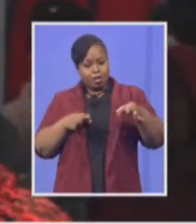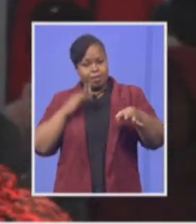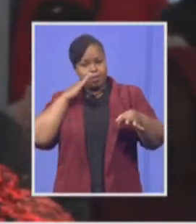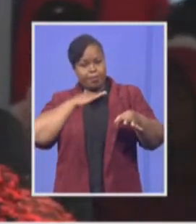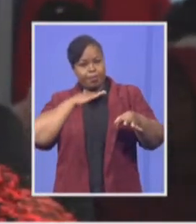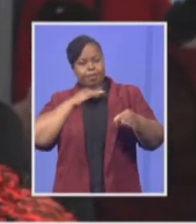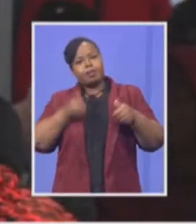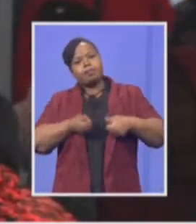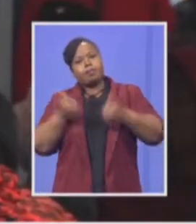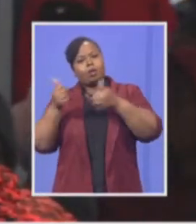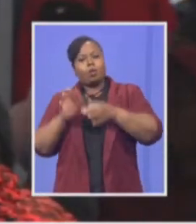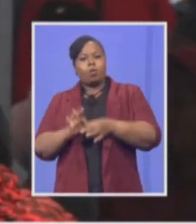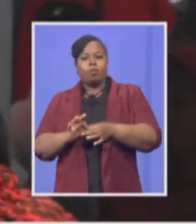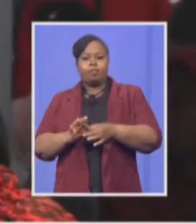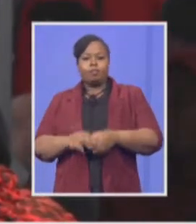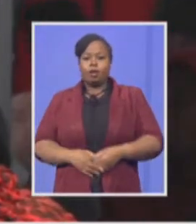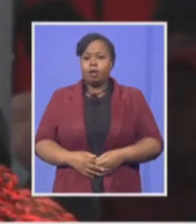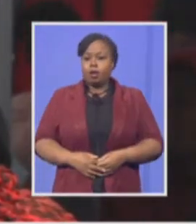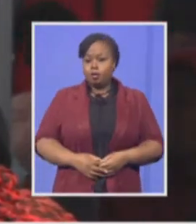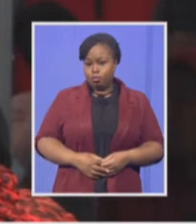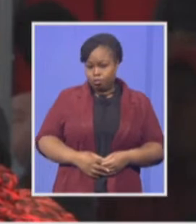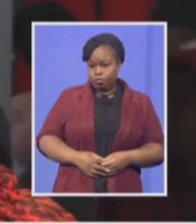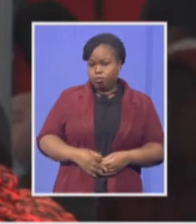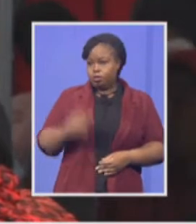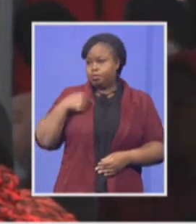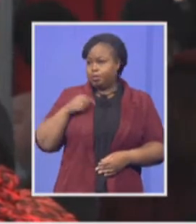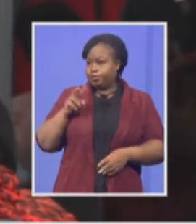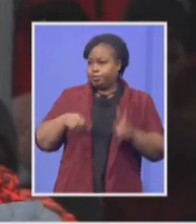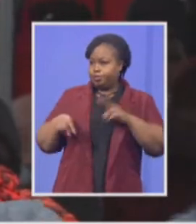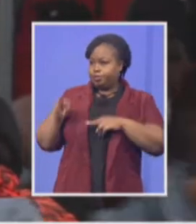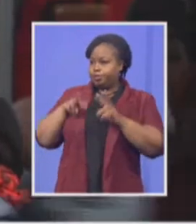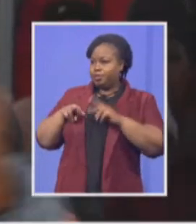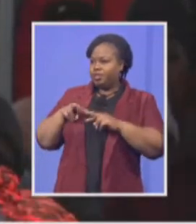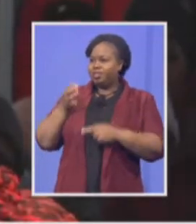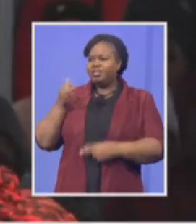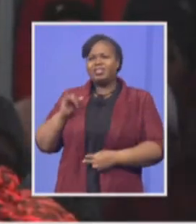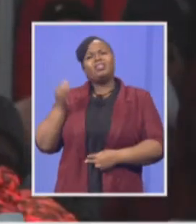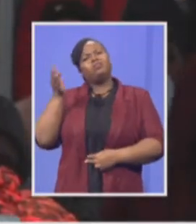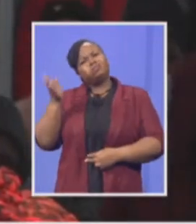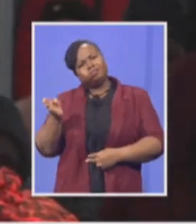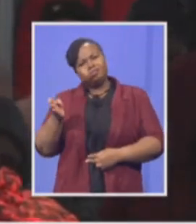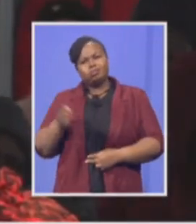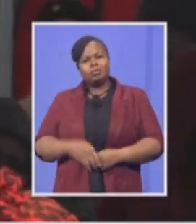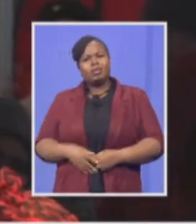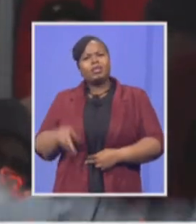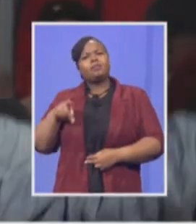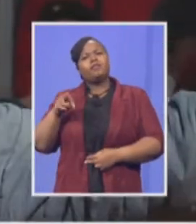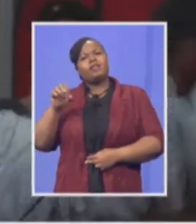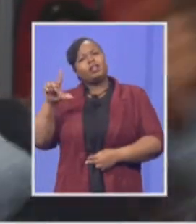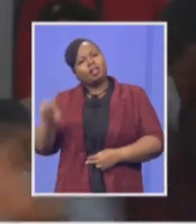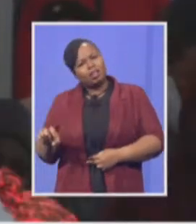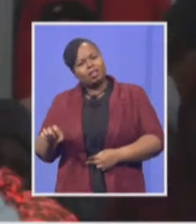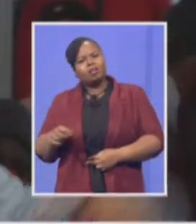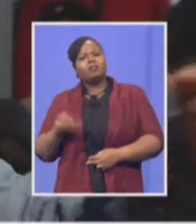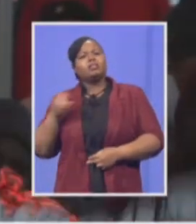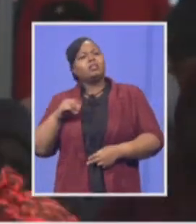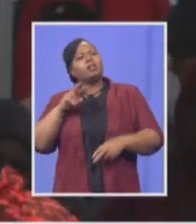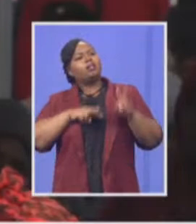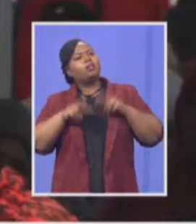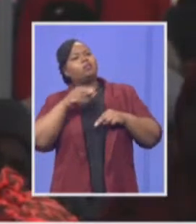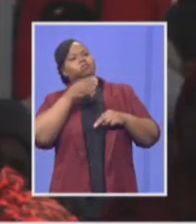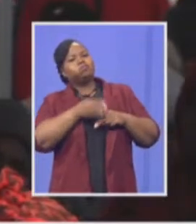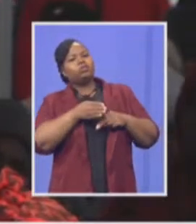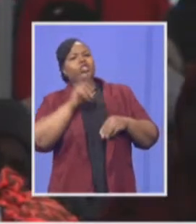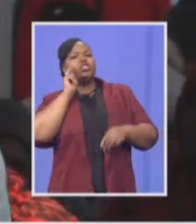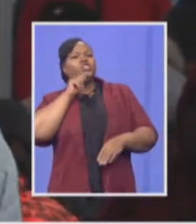sent home. But when I go around Pimville, they are still roaming around Pimville. They are still roaming around Chicken